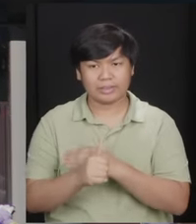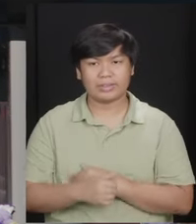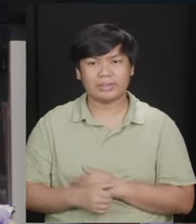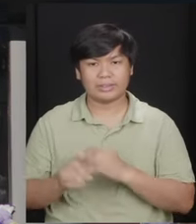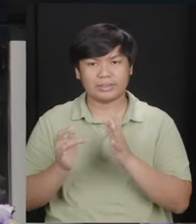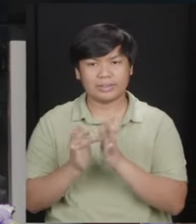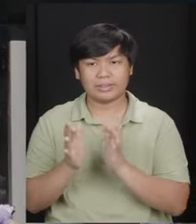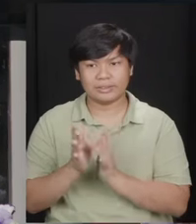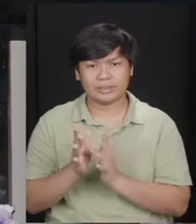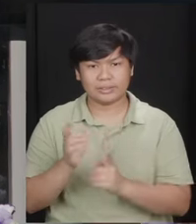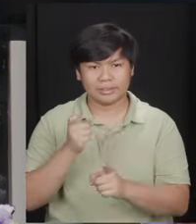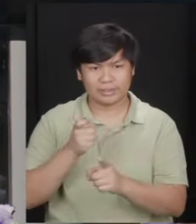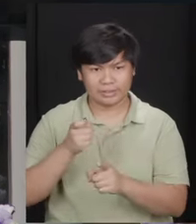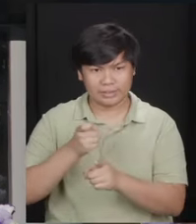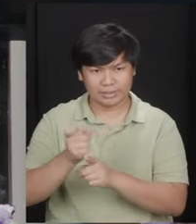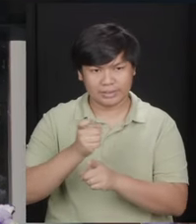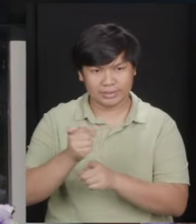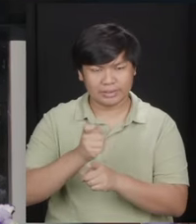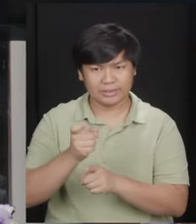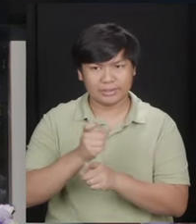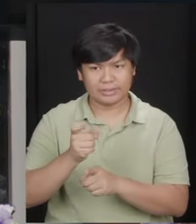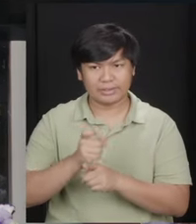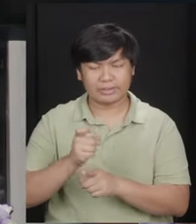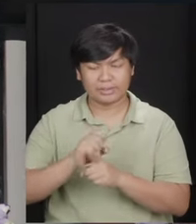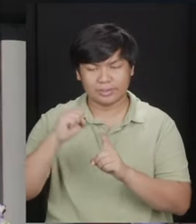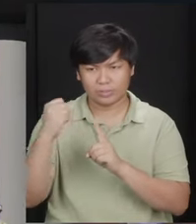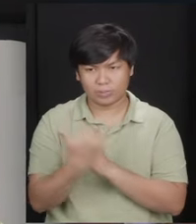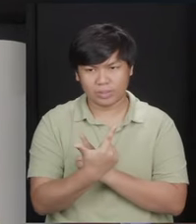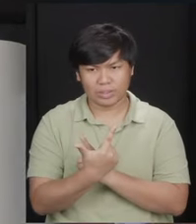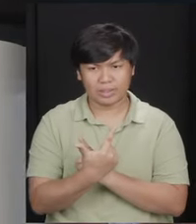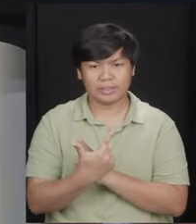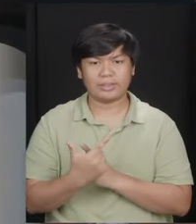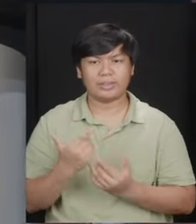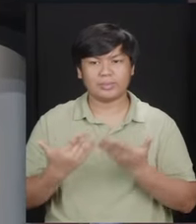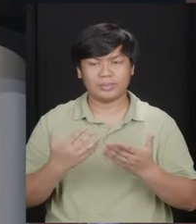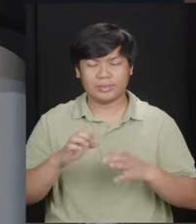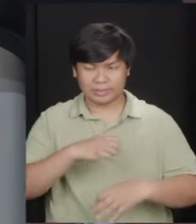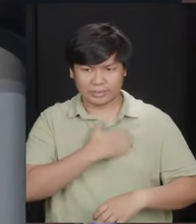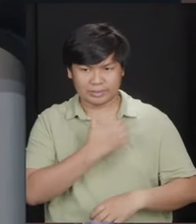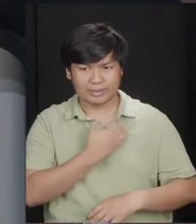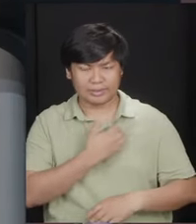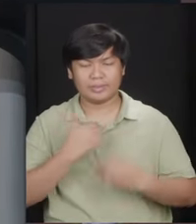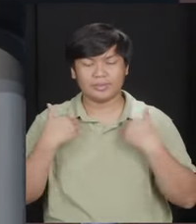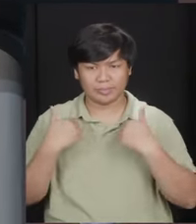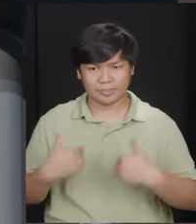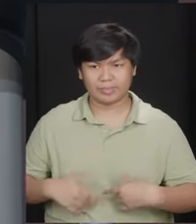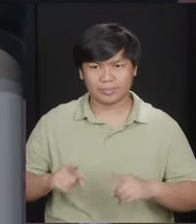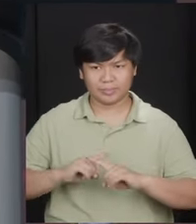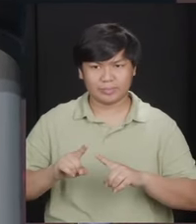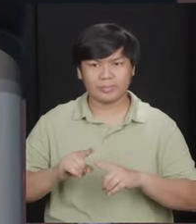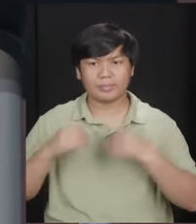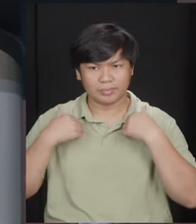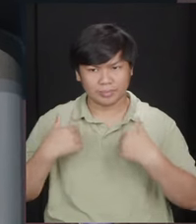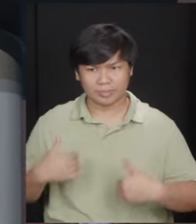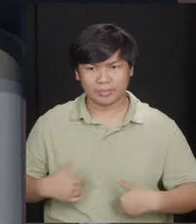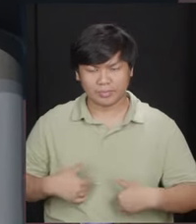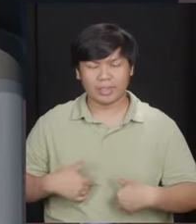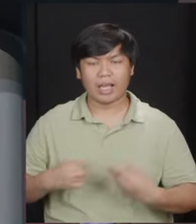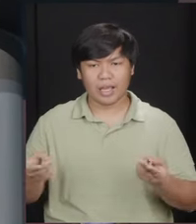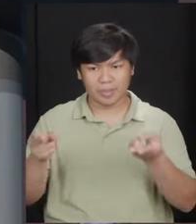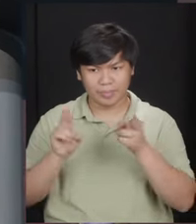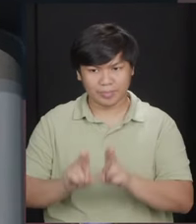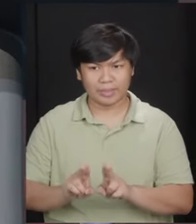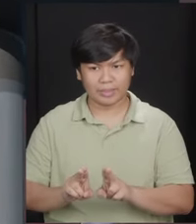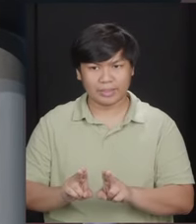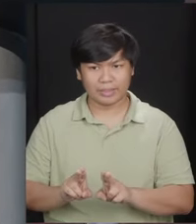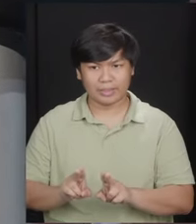talking here about persecution for righteousness socially, emotionally, and maybe even physically, but when physical harm is the intent, like,